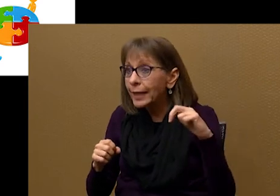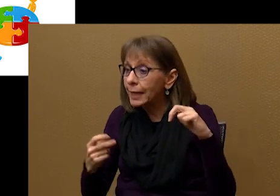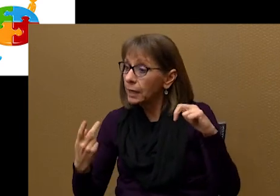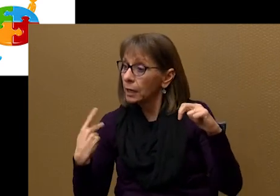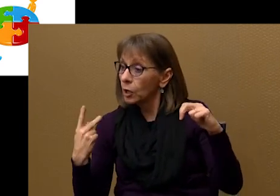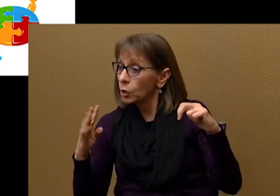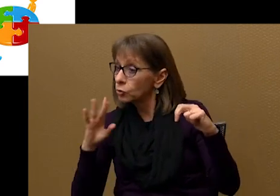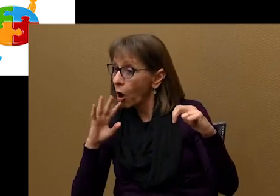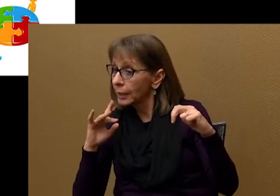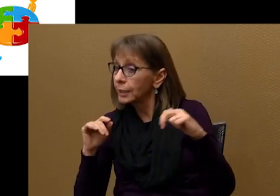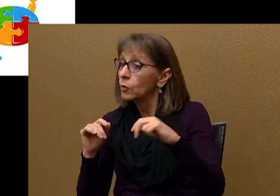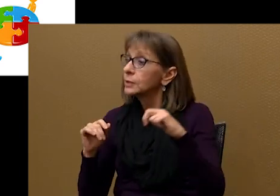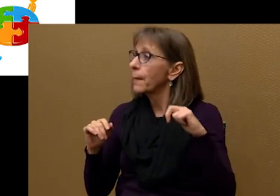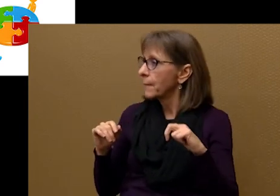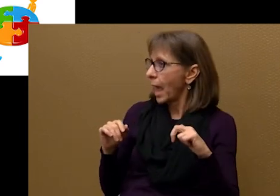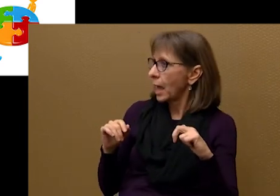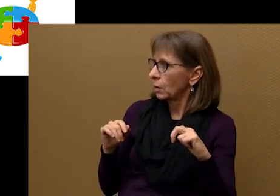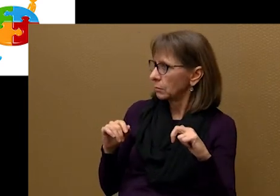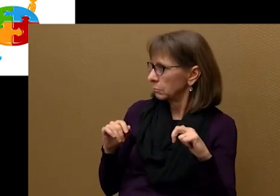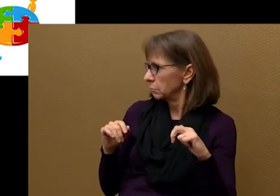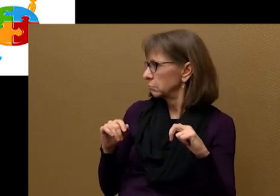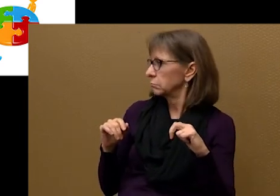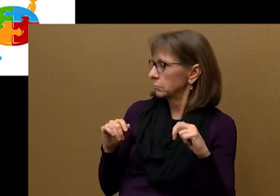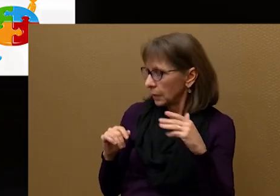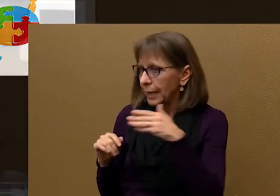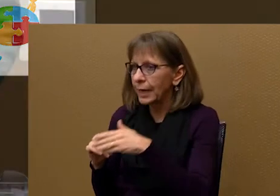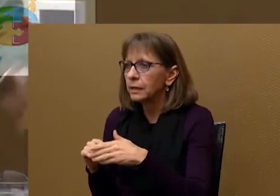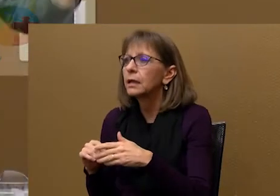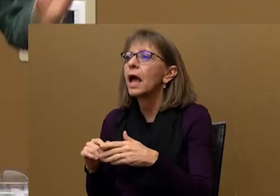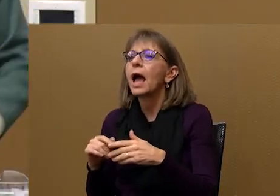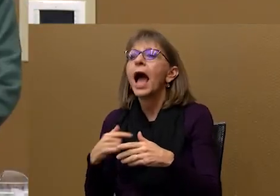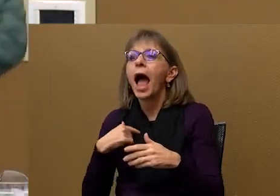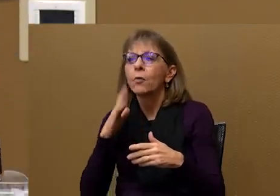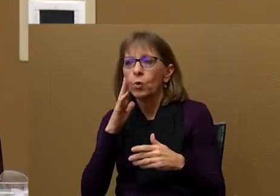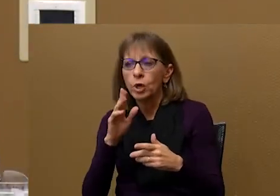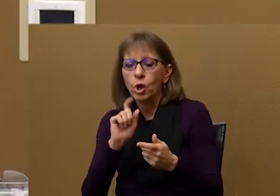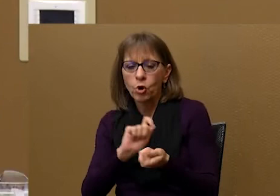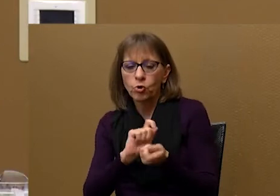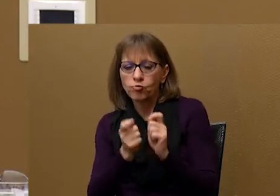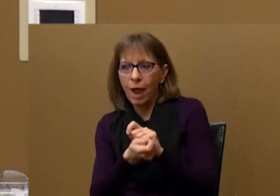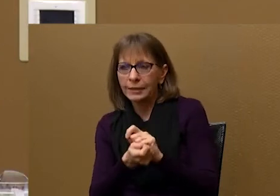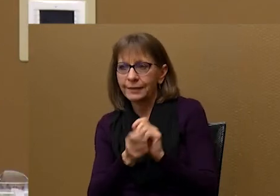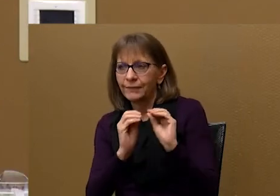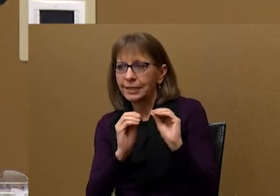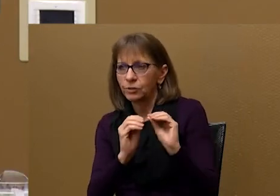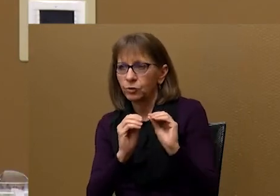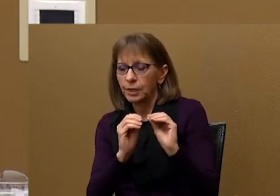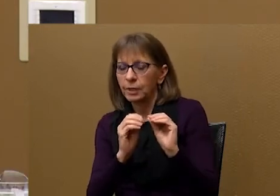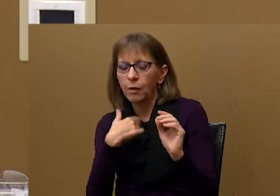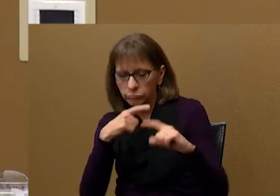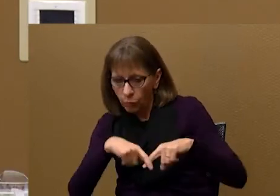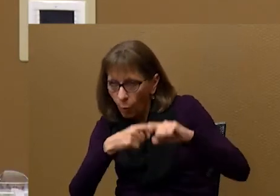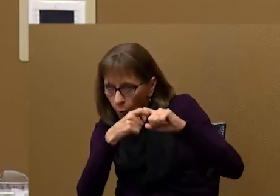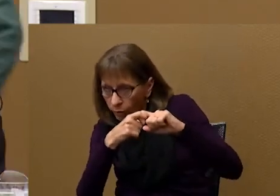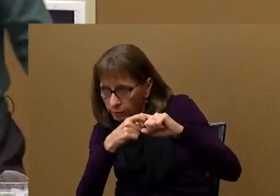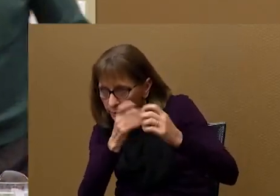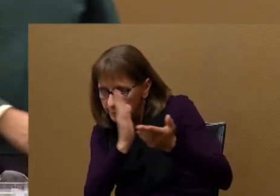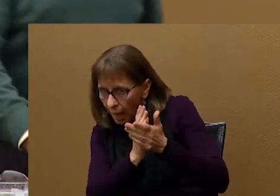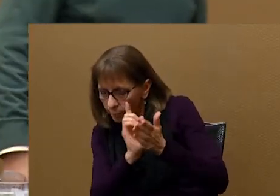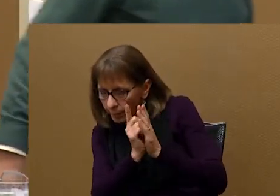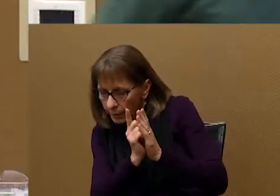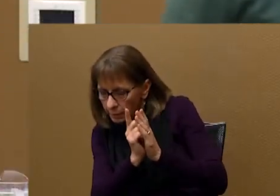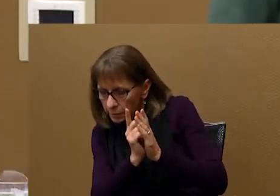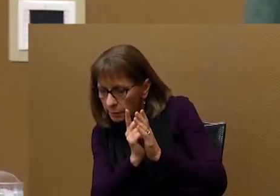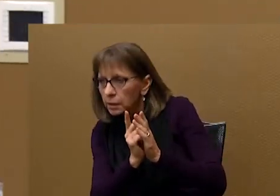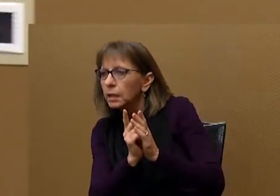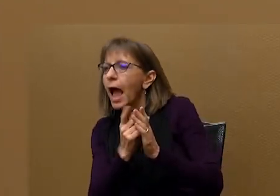go in. He doesn't know any of that. I would do corrective teaching. I would say, hold. We'd stop. Do you mind 1 minute? Wait a minute.